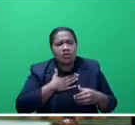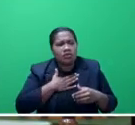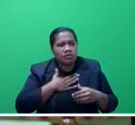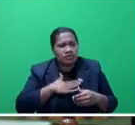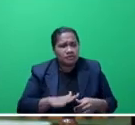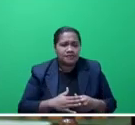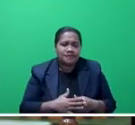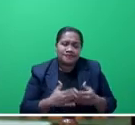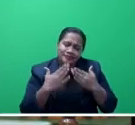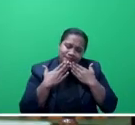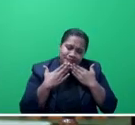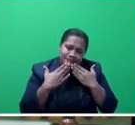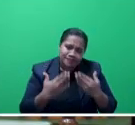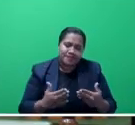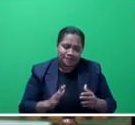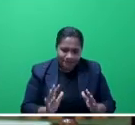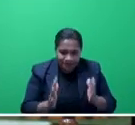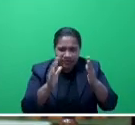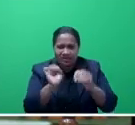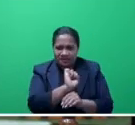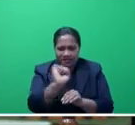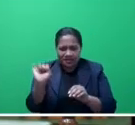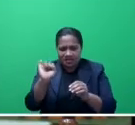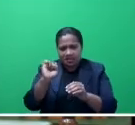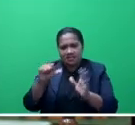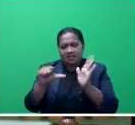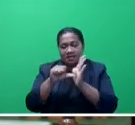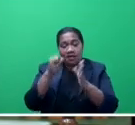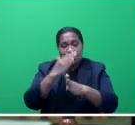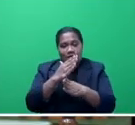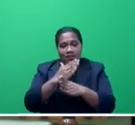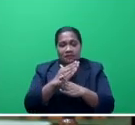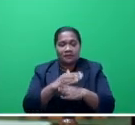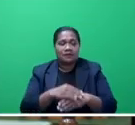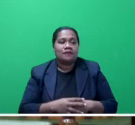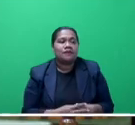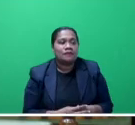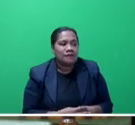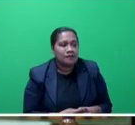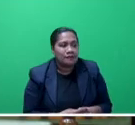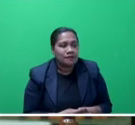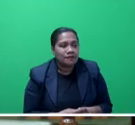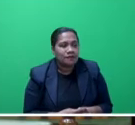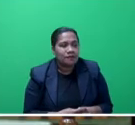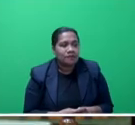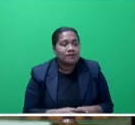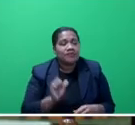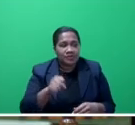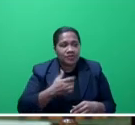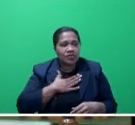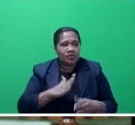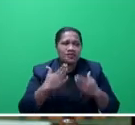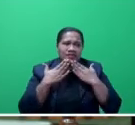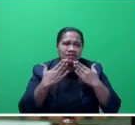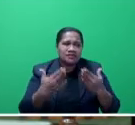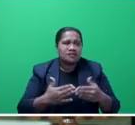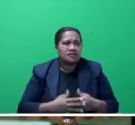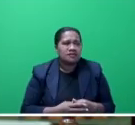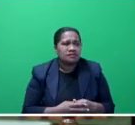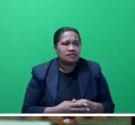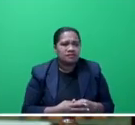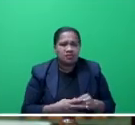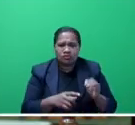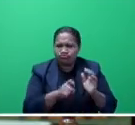them for their hard work under the strenuous conditions. I, of course, like to acknowledge Vinil, who's the head